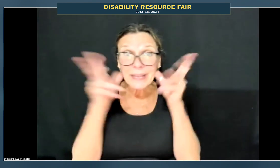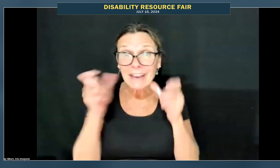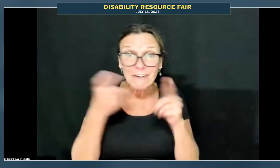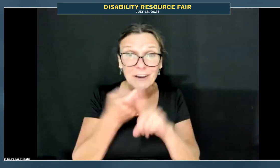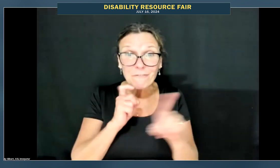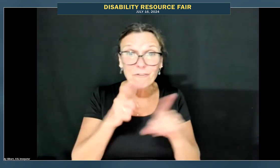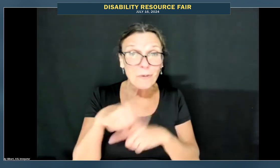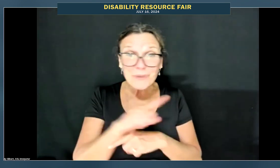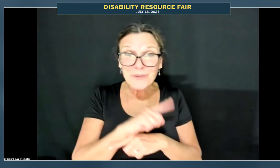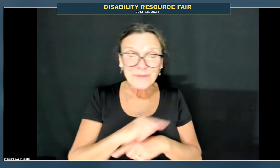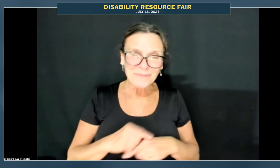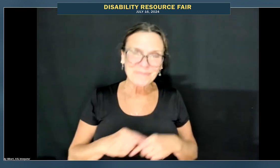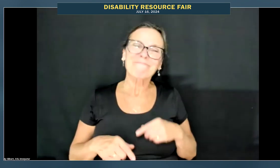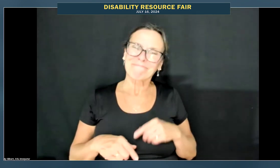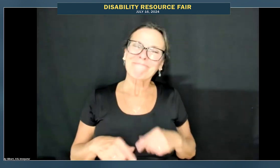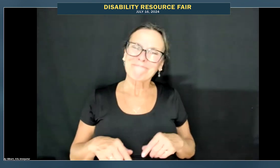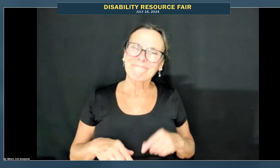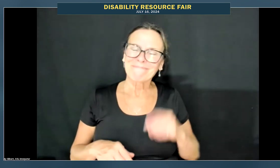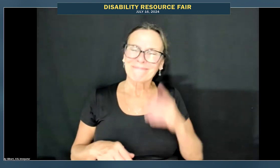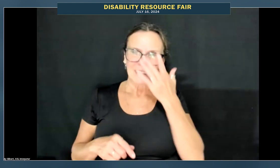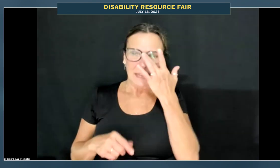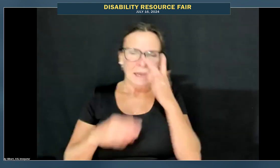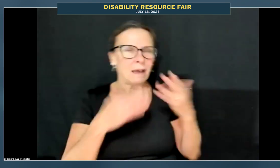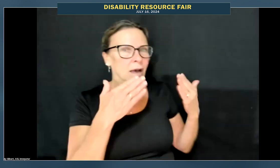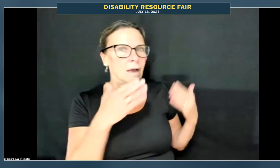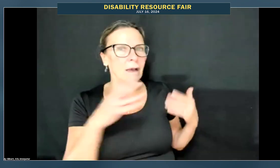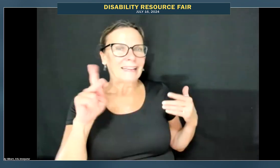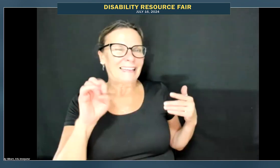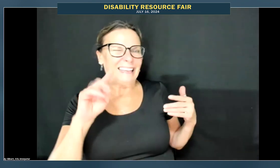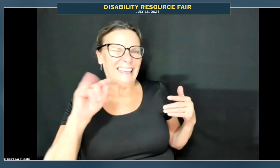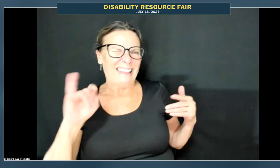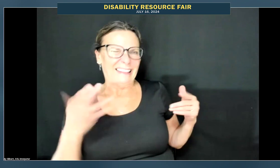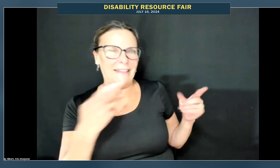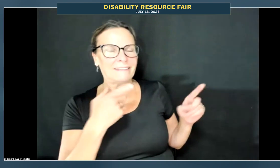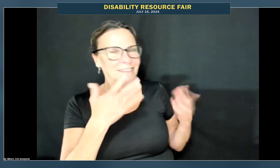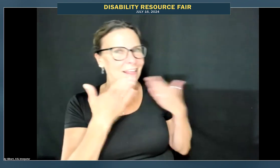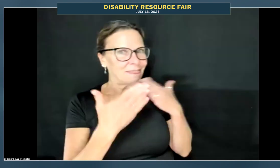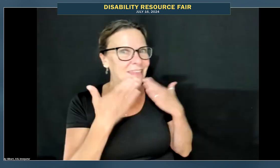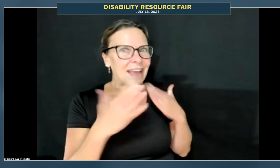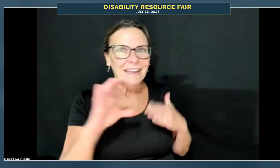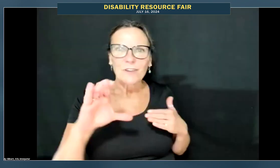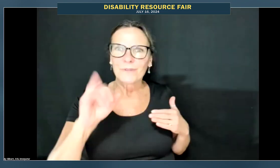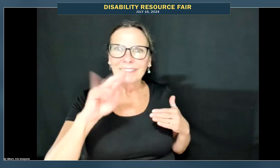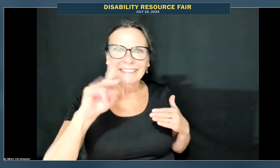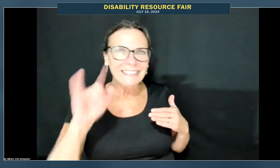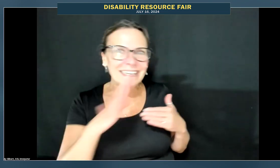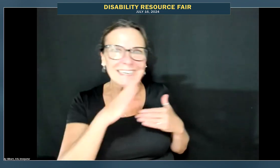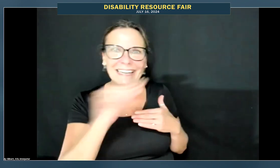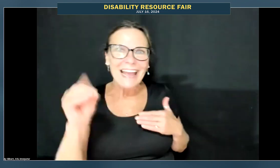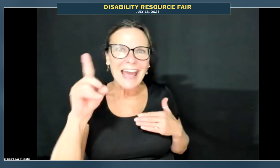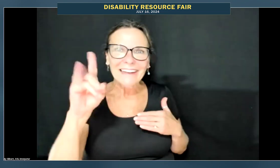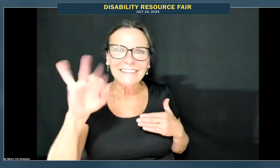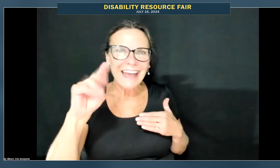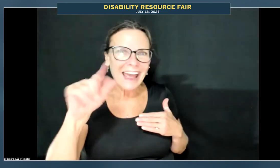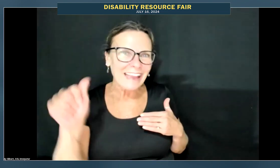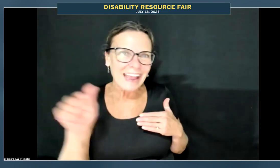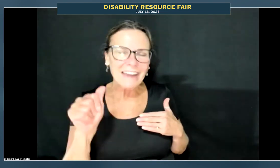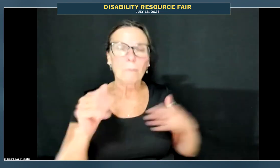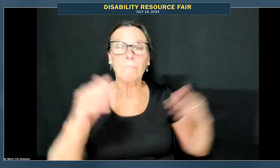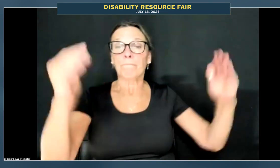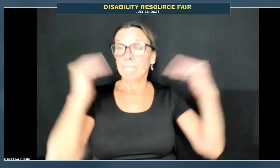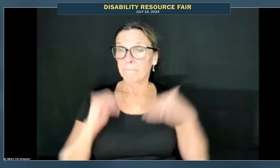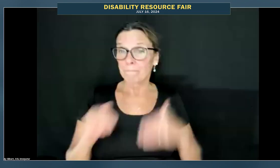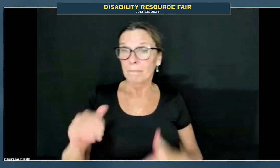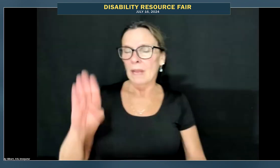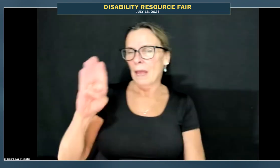Or awesome. Thank you, Cindy and Diana. Great presentation. Really appreciate it. Okay. Coming up next, we have